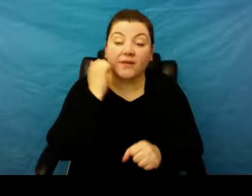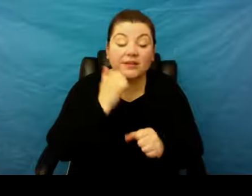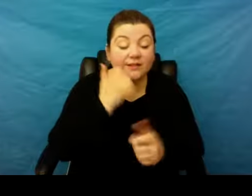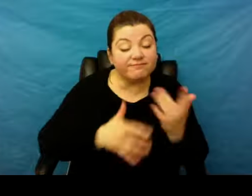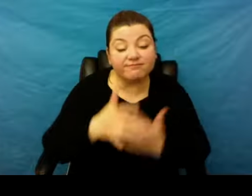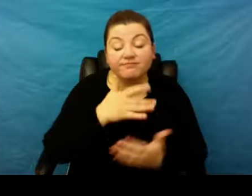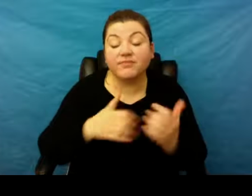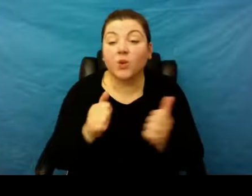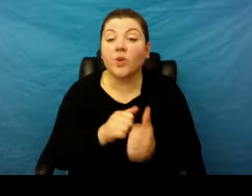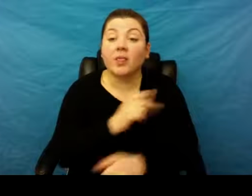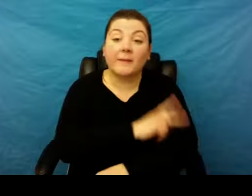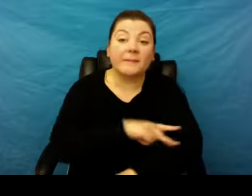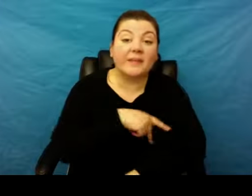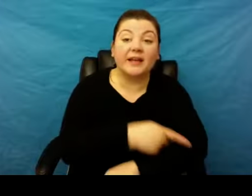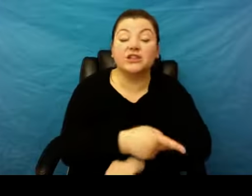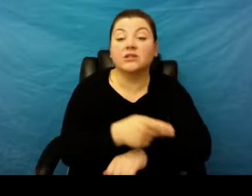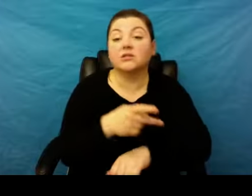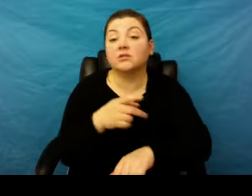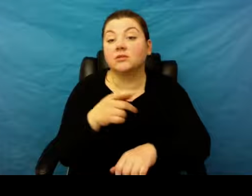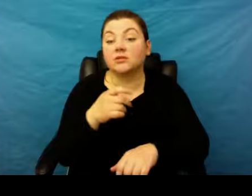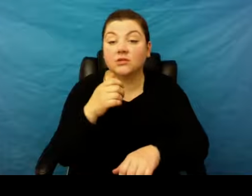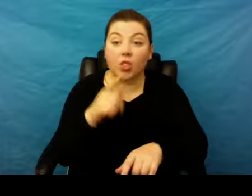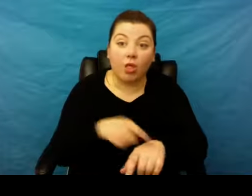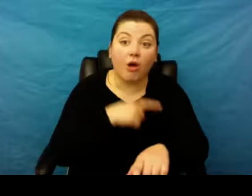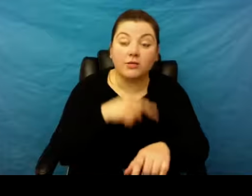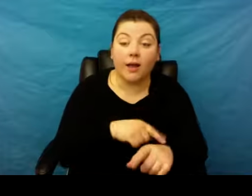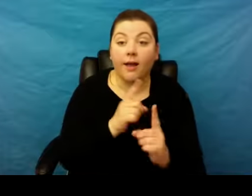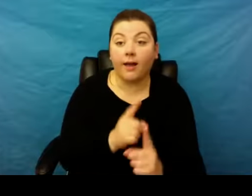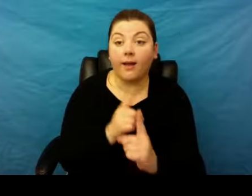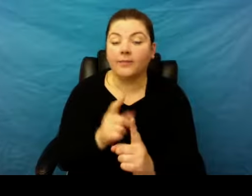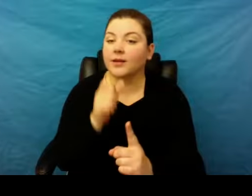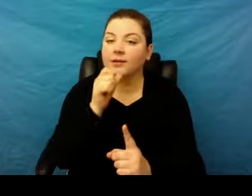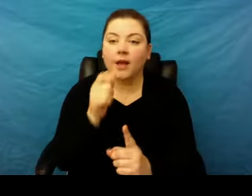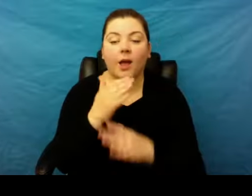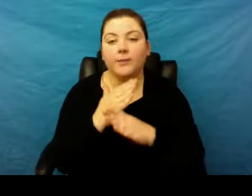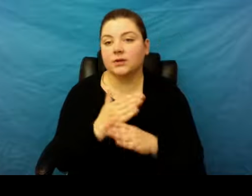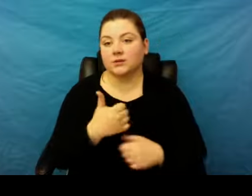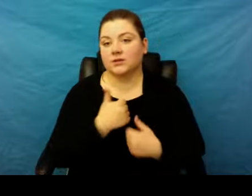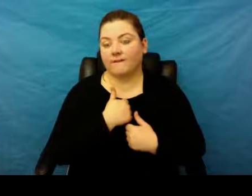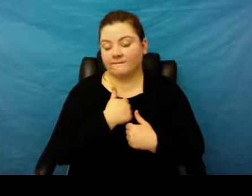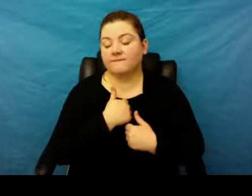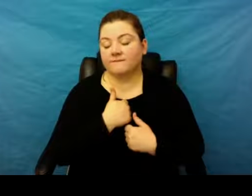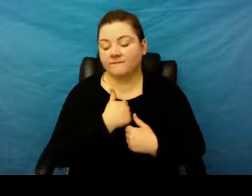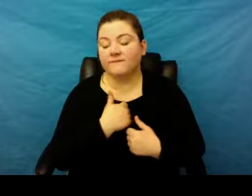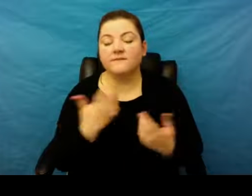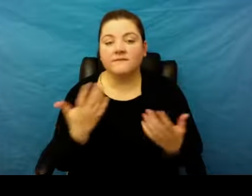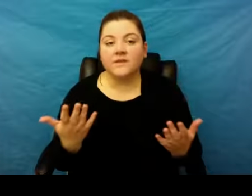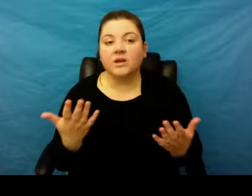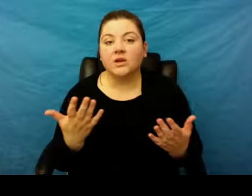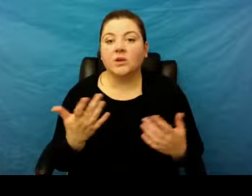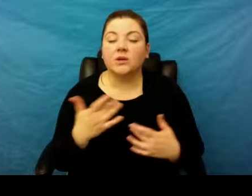having extensive contact with patients and not protecting themselves. So it's, for the most part,